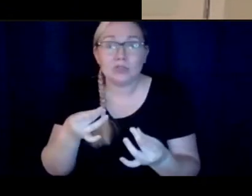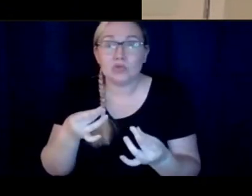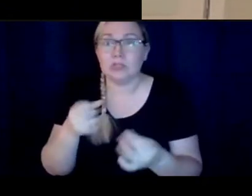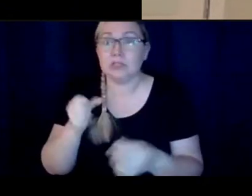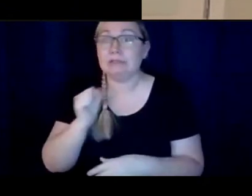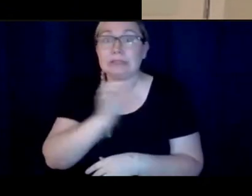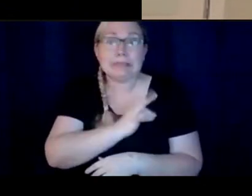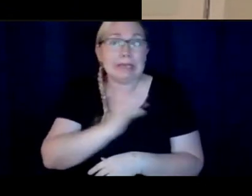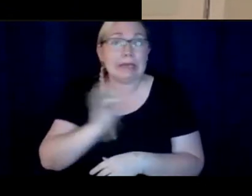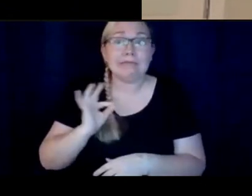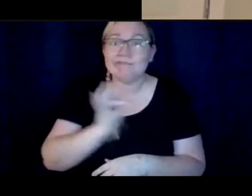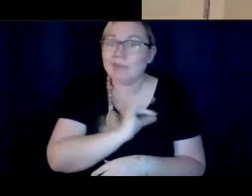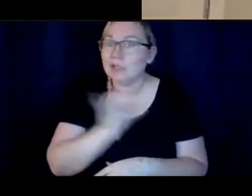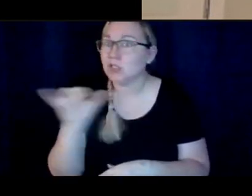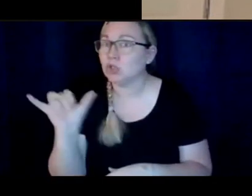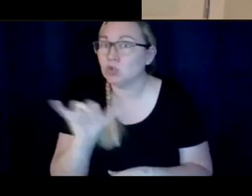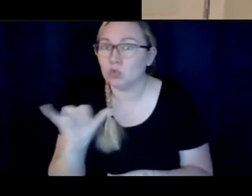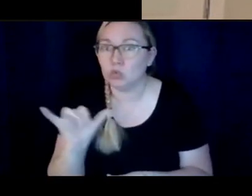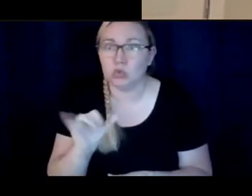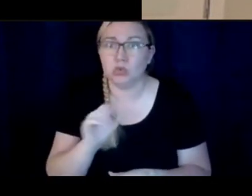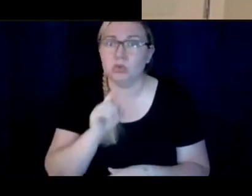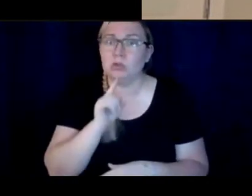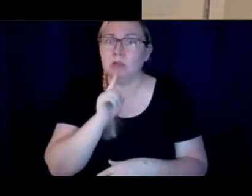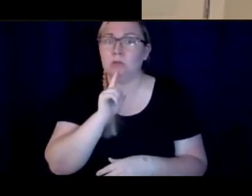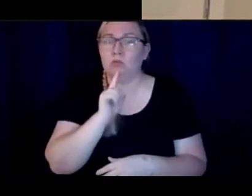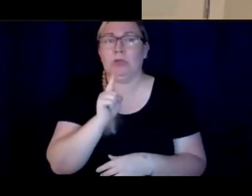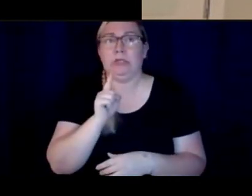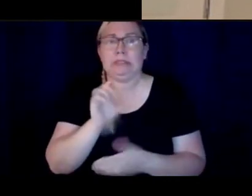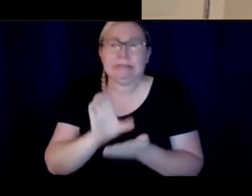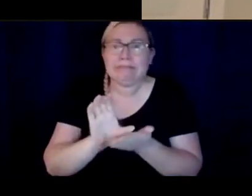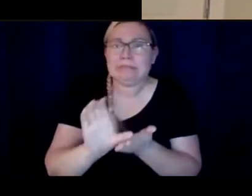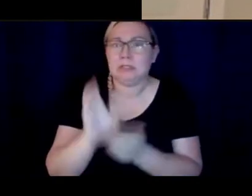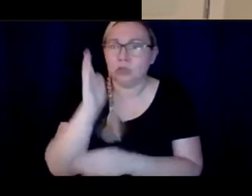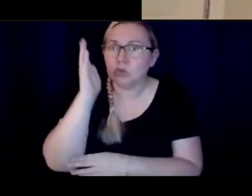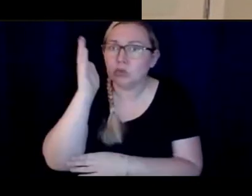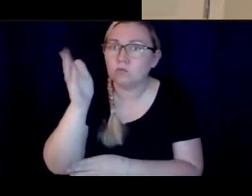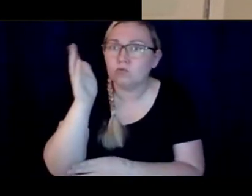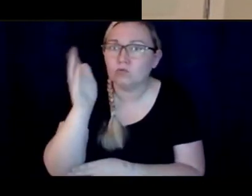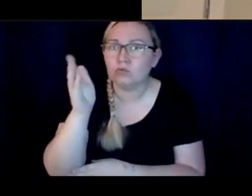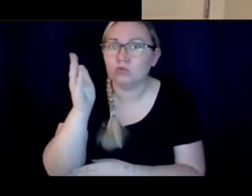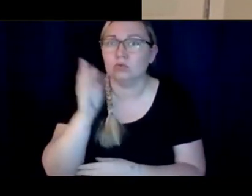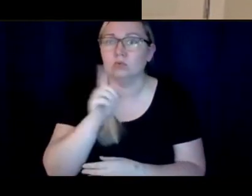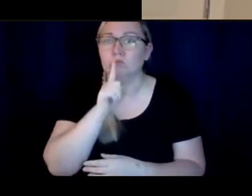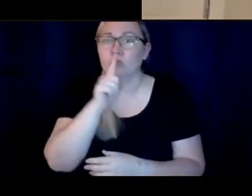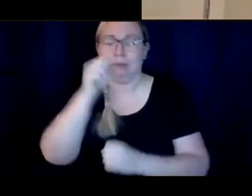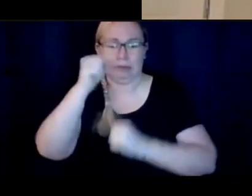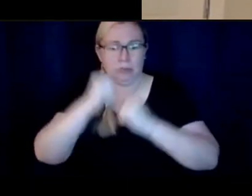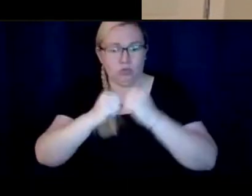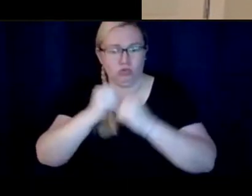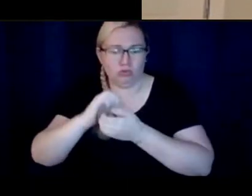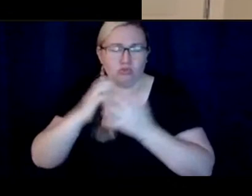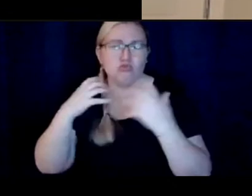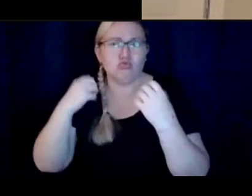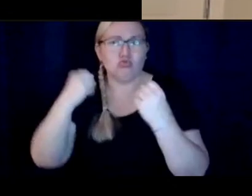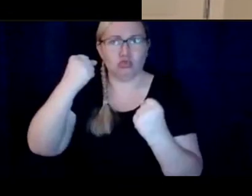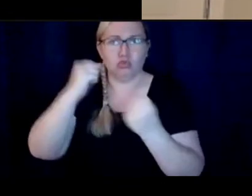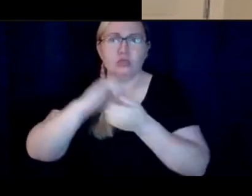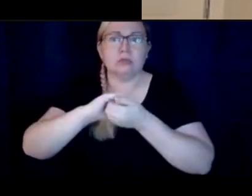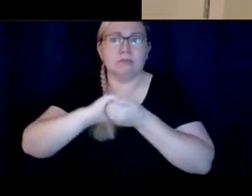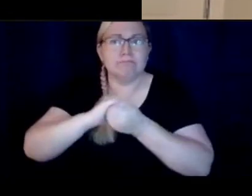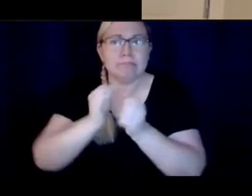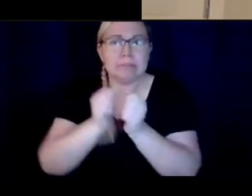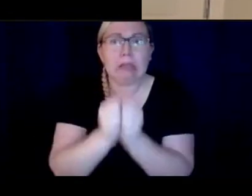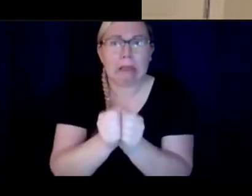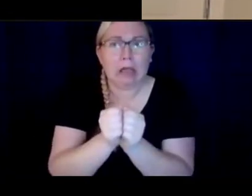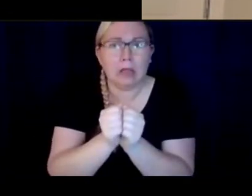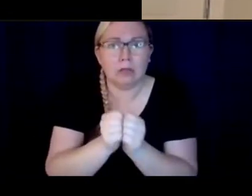staff. And I think that's the kind of future where to really be stronger together. And that